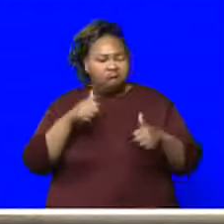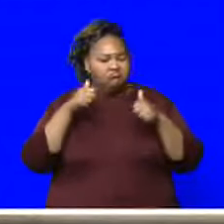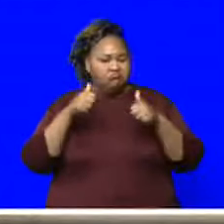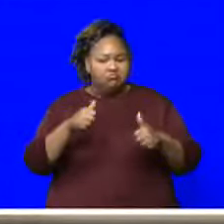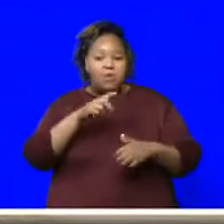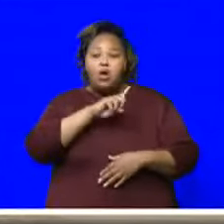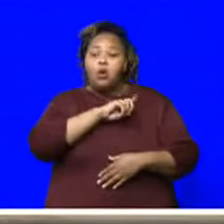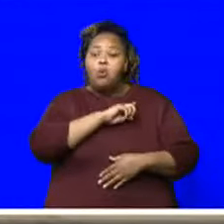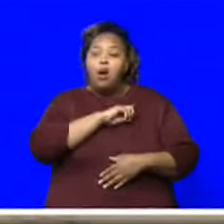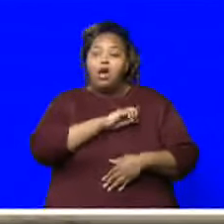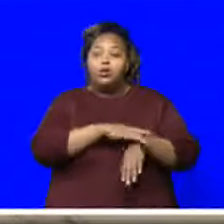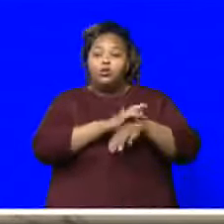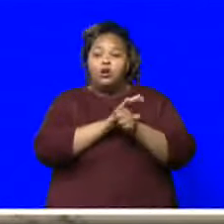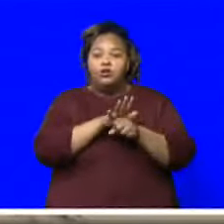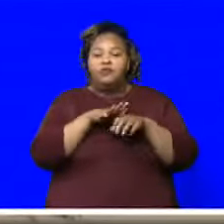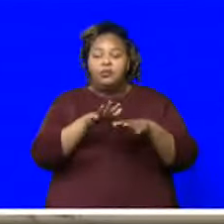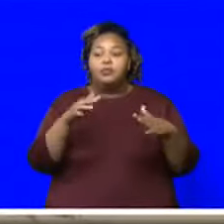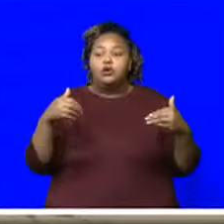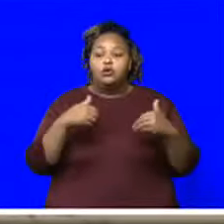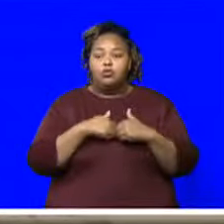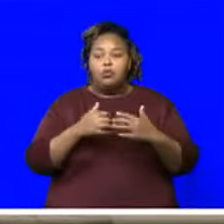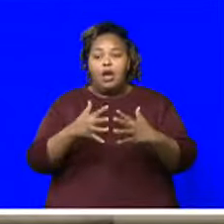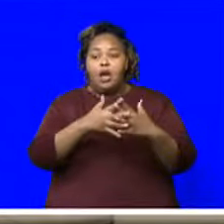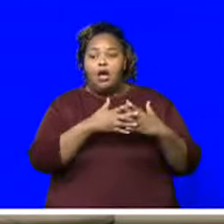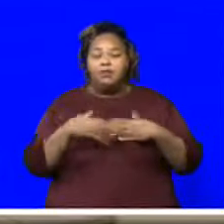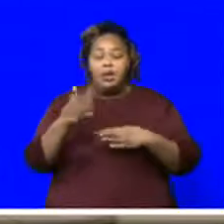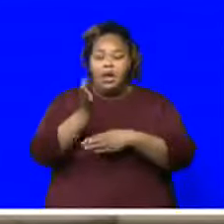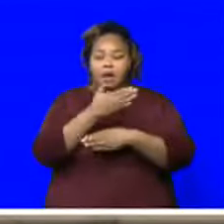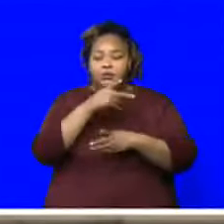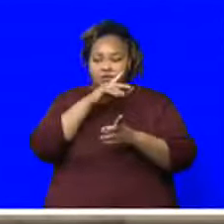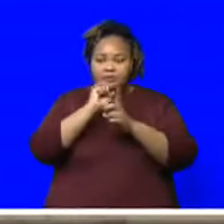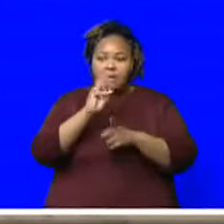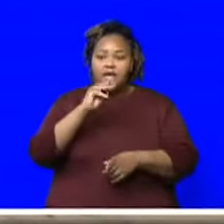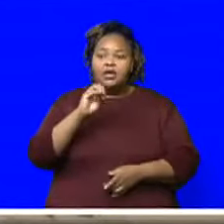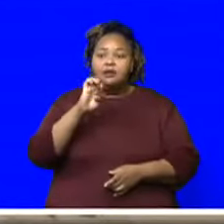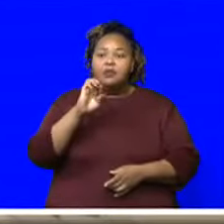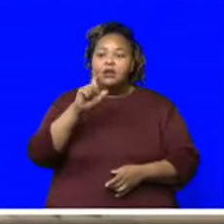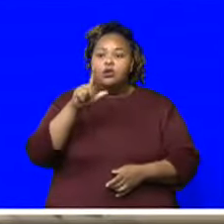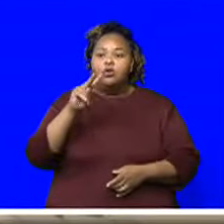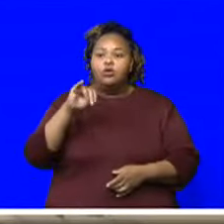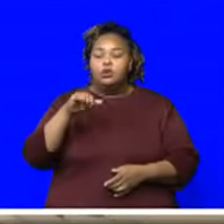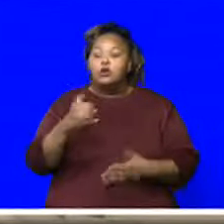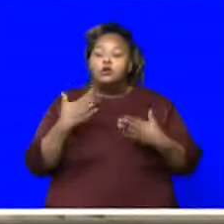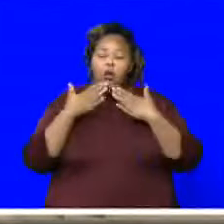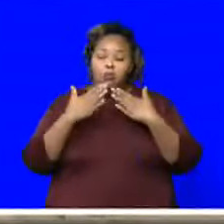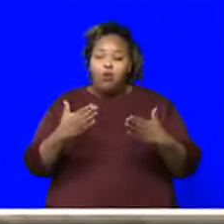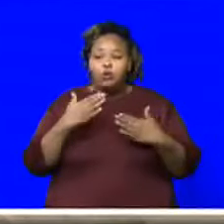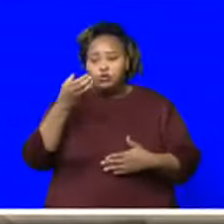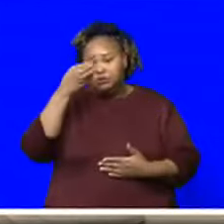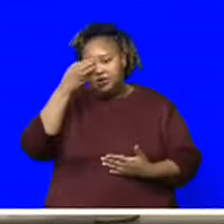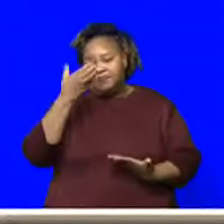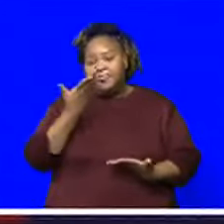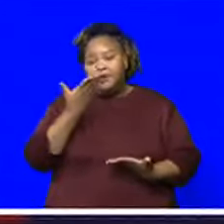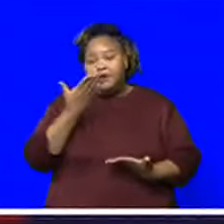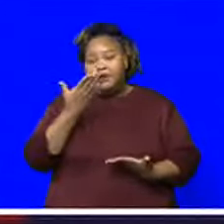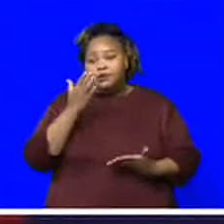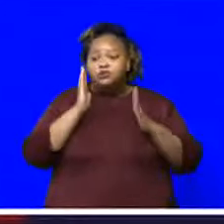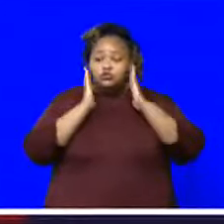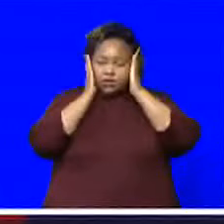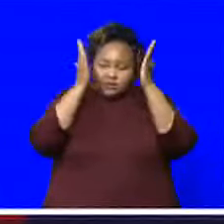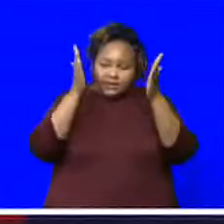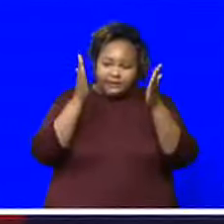globally. United States of America Ambassador Jean Maloney thanked the relationship between Eswatini and her country. The awards are a demonstration